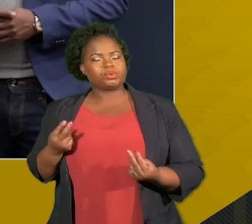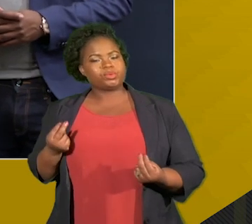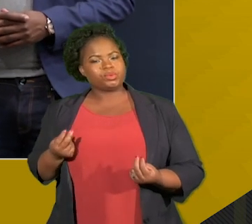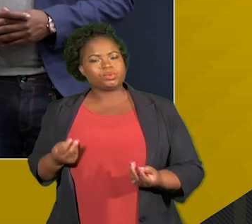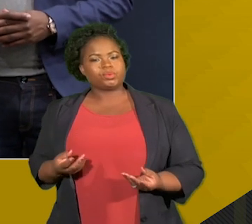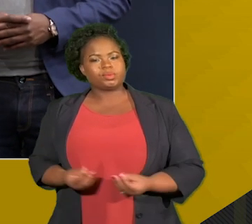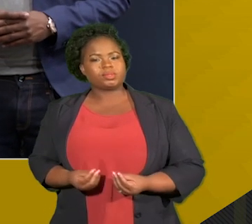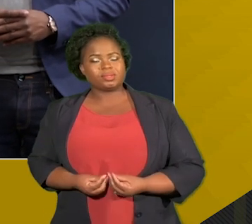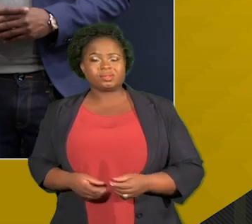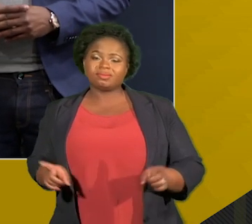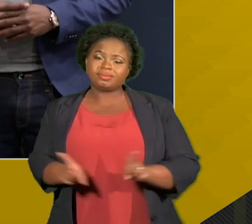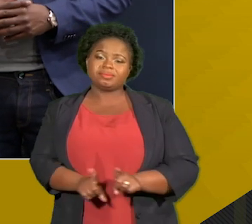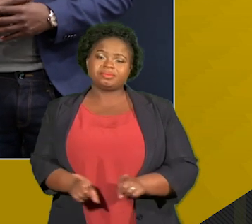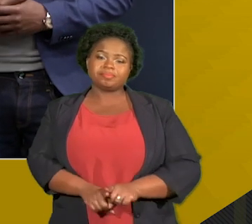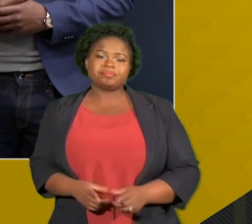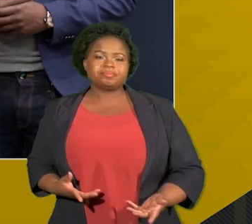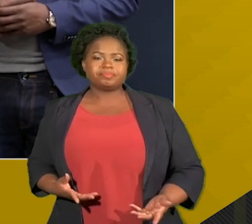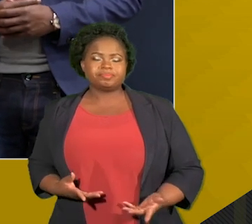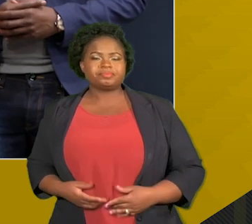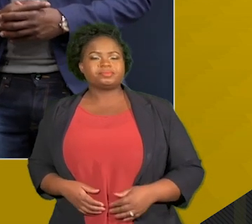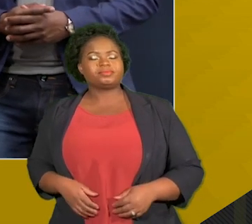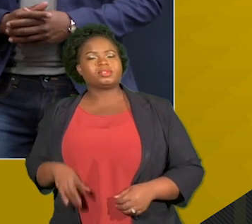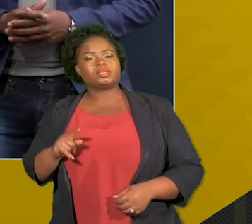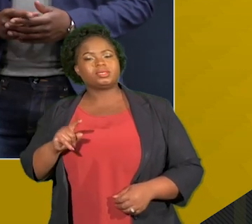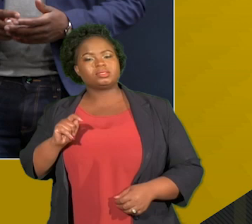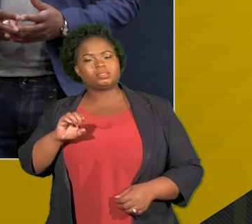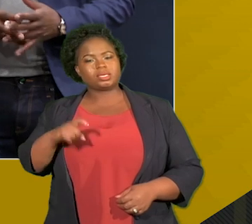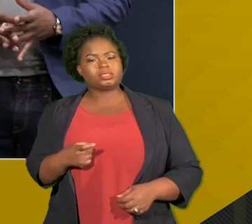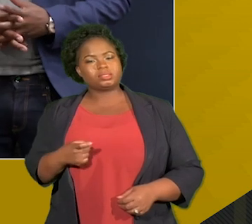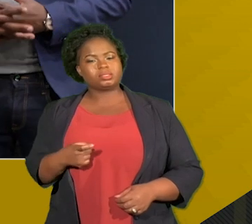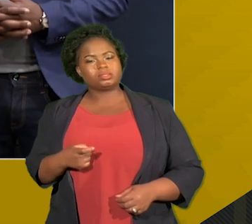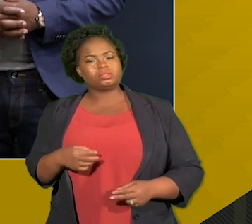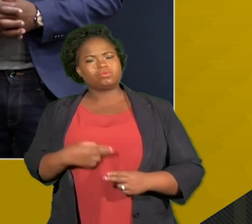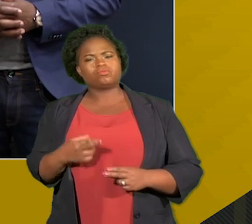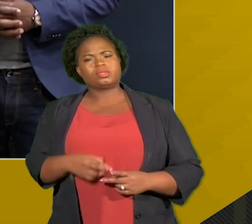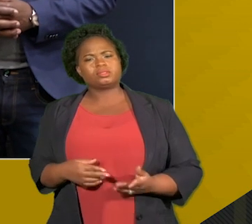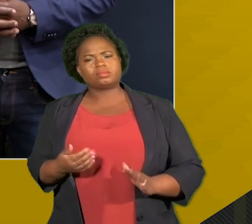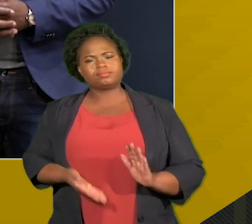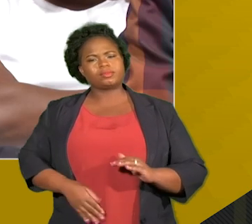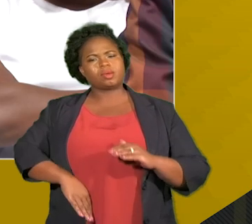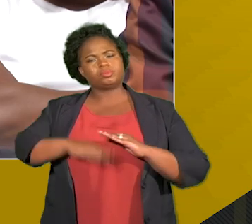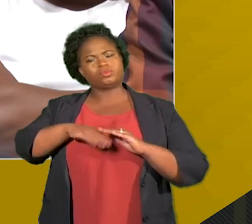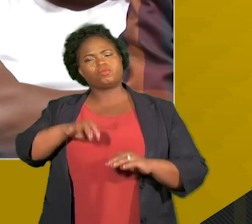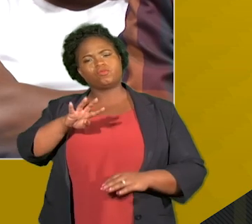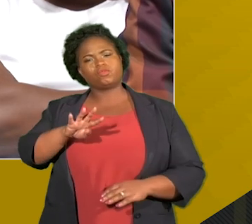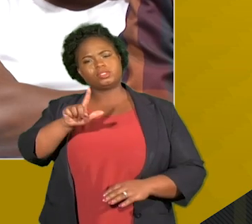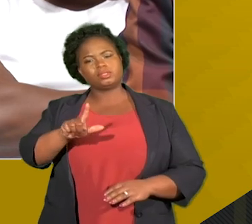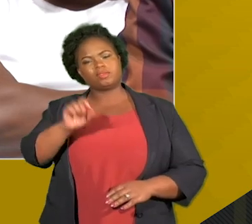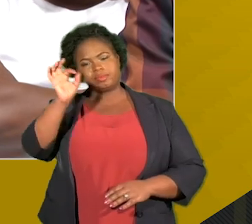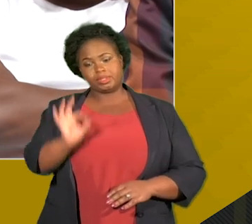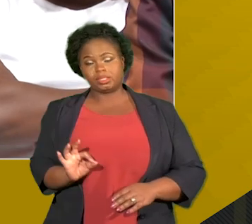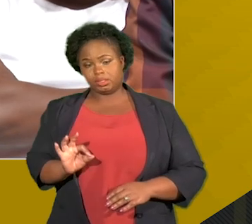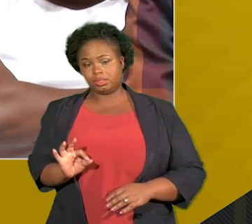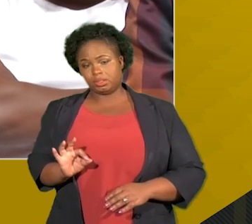nuances. For example, you know, the tax rate for personal, for an individual is up to 47%. The tax rate